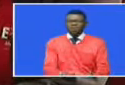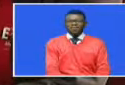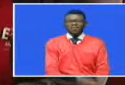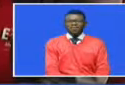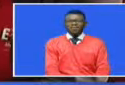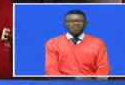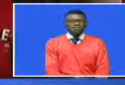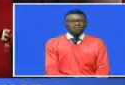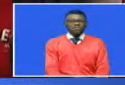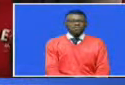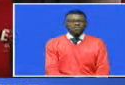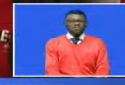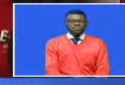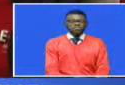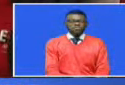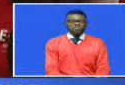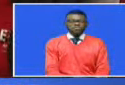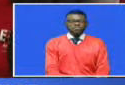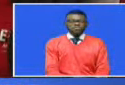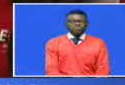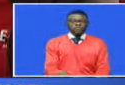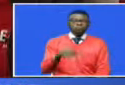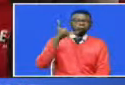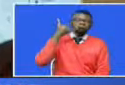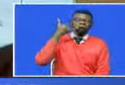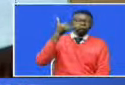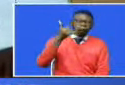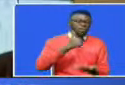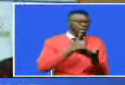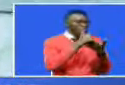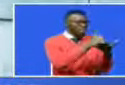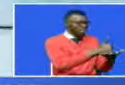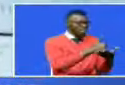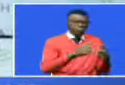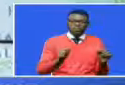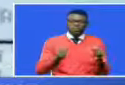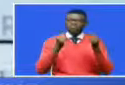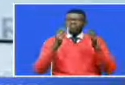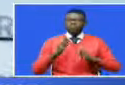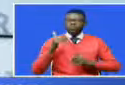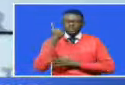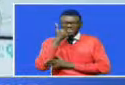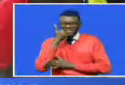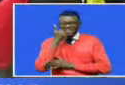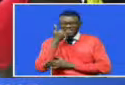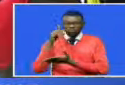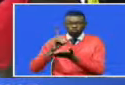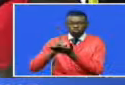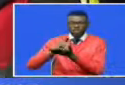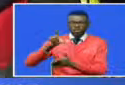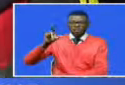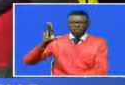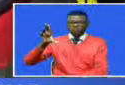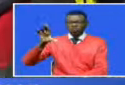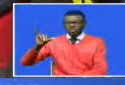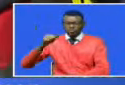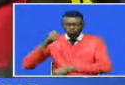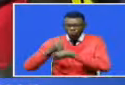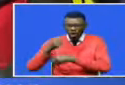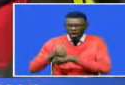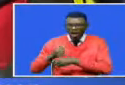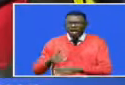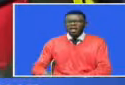ICU trained? After getting a call to evacuate a patient, Dr. Lucy Ngethe immediately gets down to work, preparing